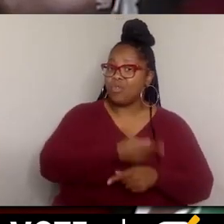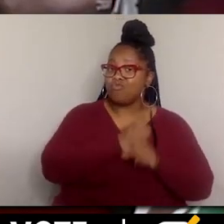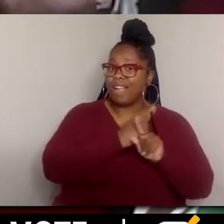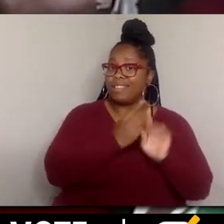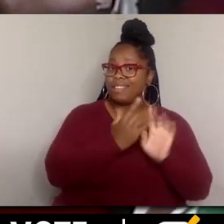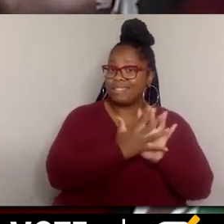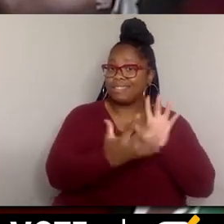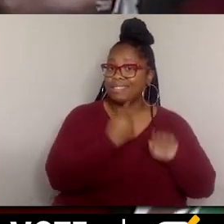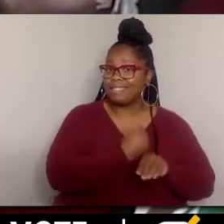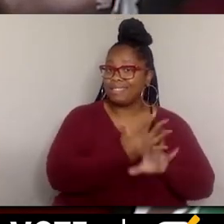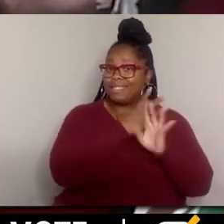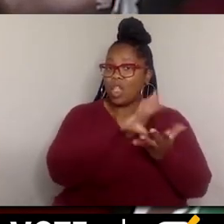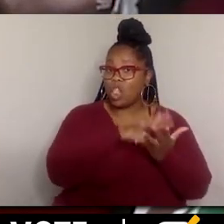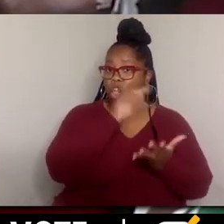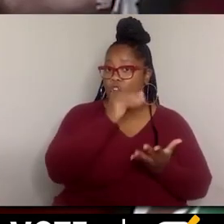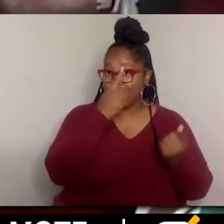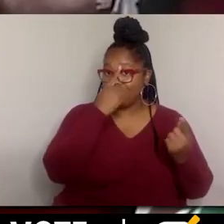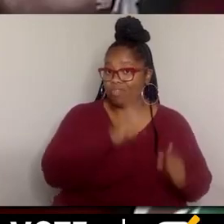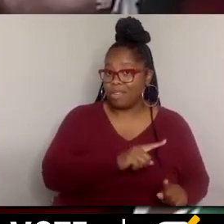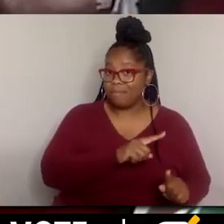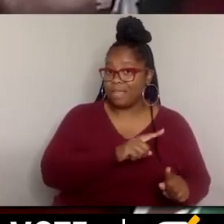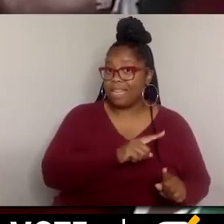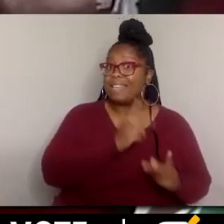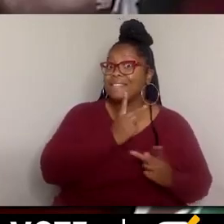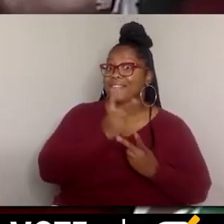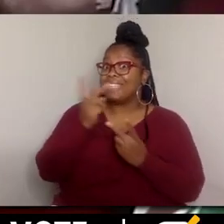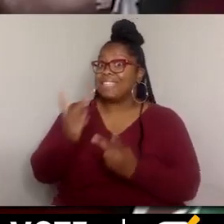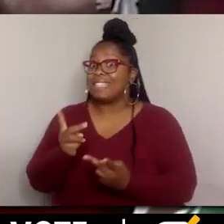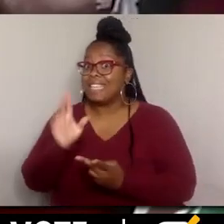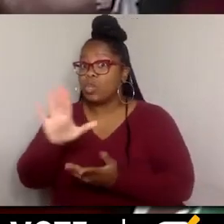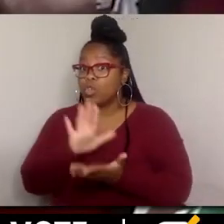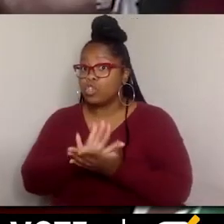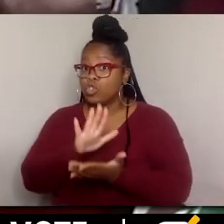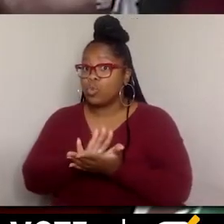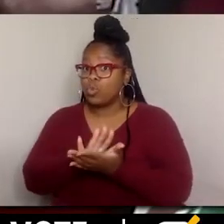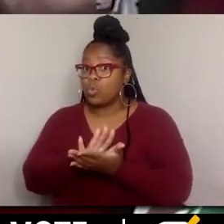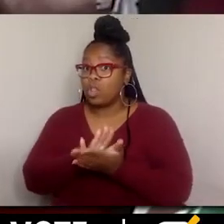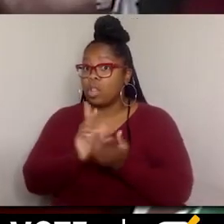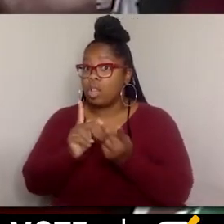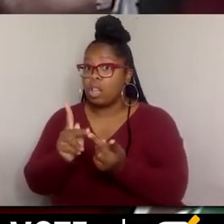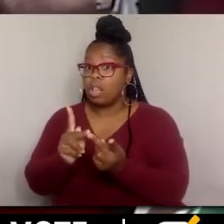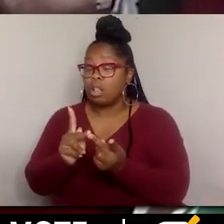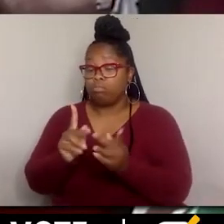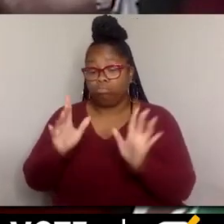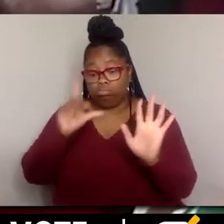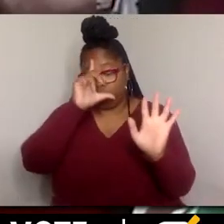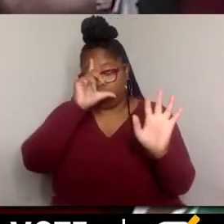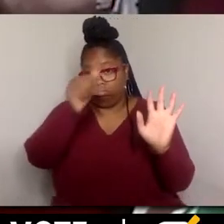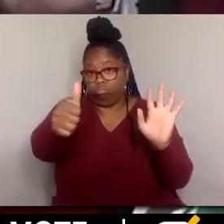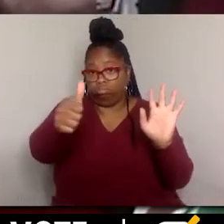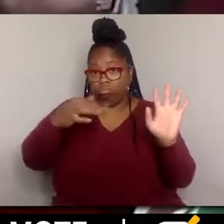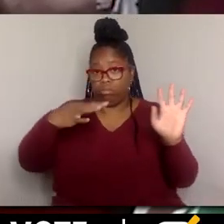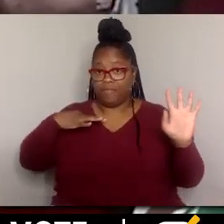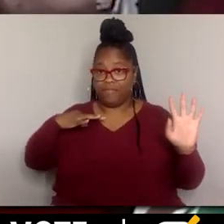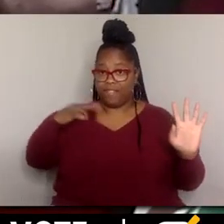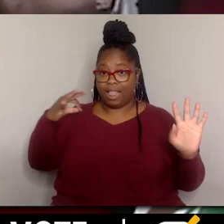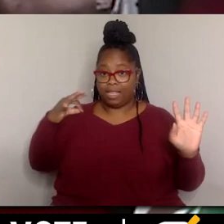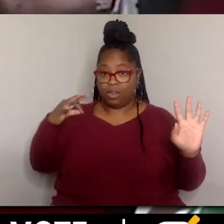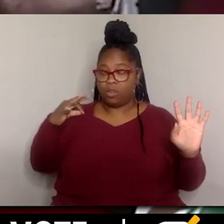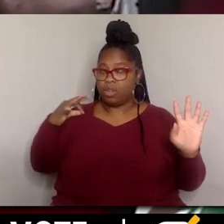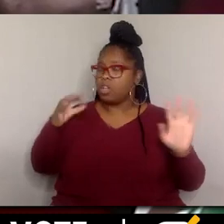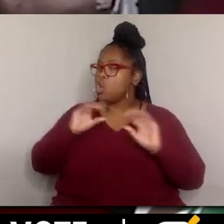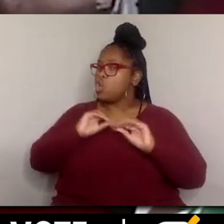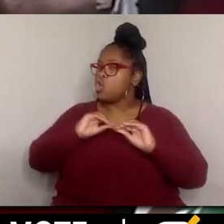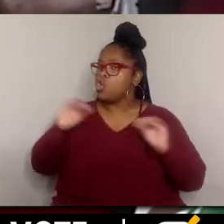agreement, going to your physical school site is voluntary at this time, and there are no dates for